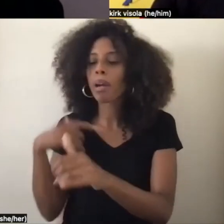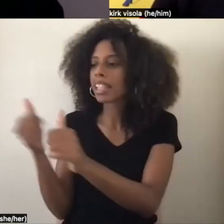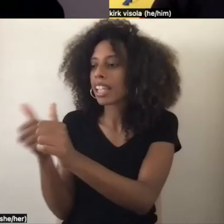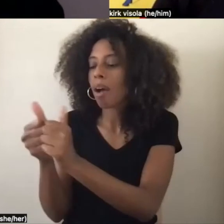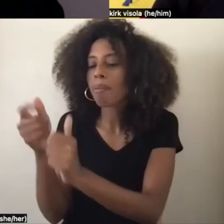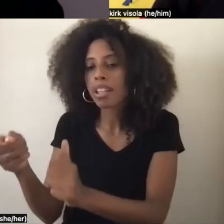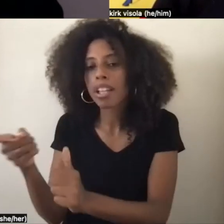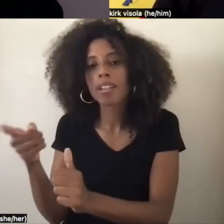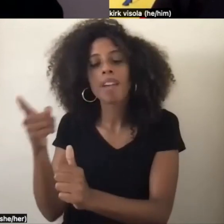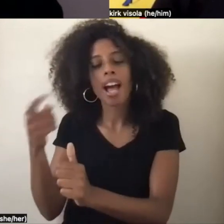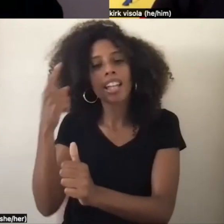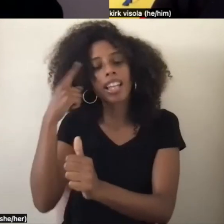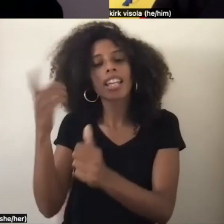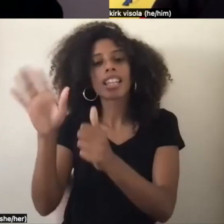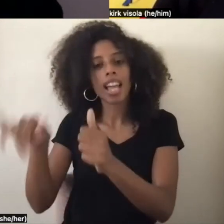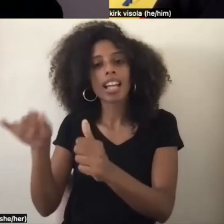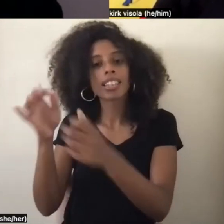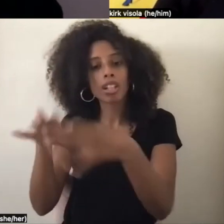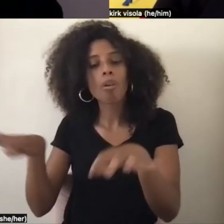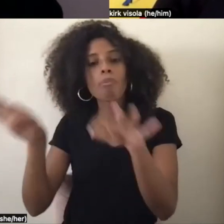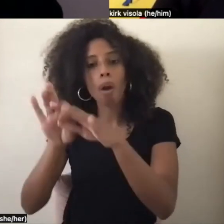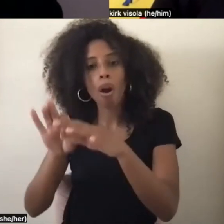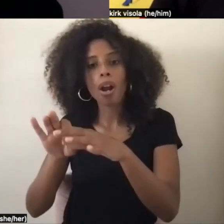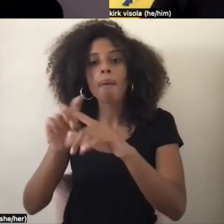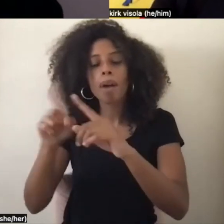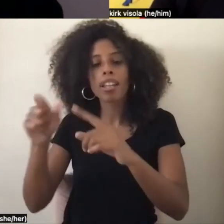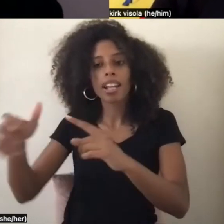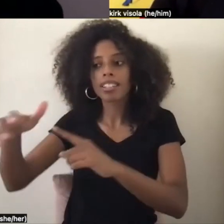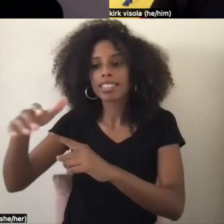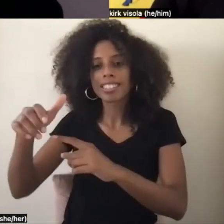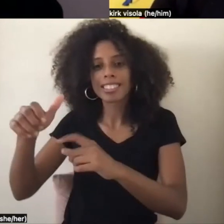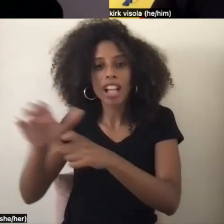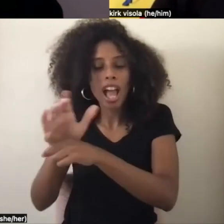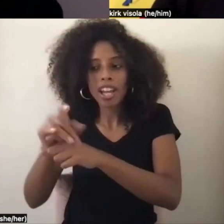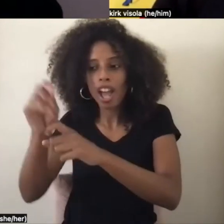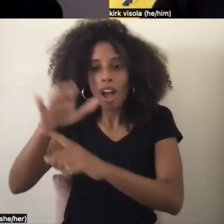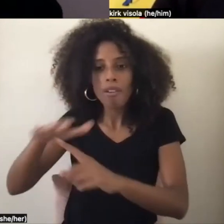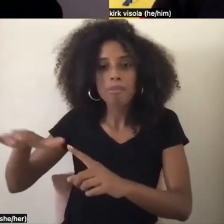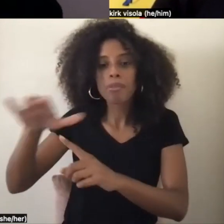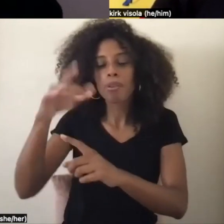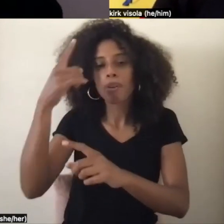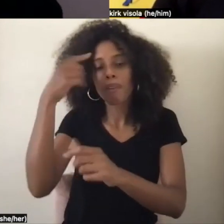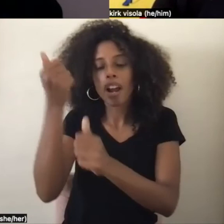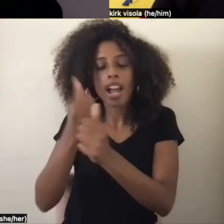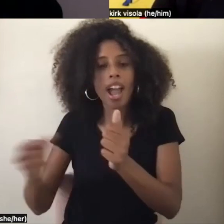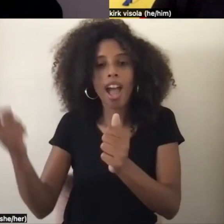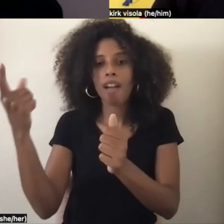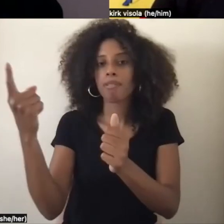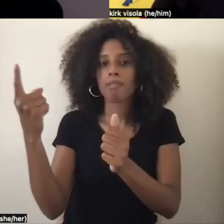enough room for everybody. Everybody can get a piece of the pie. So